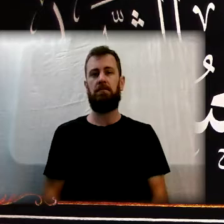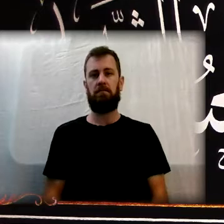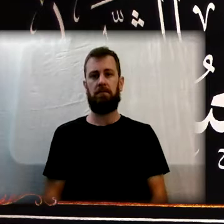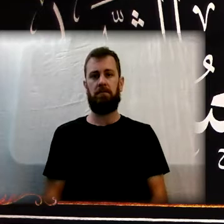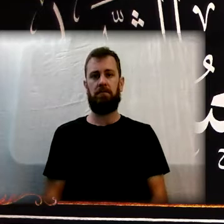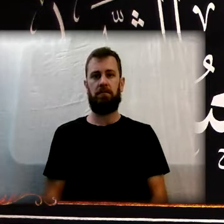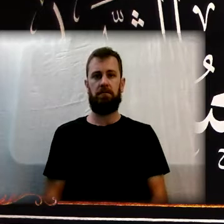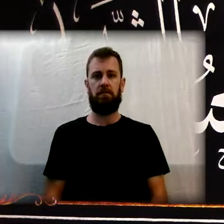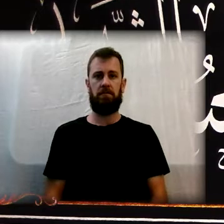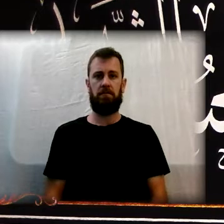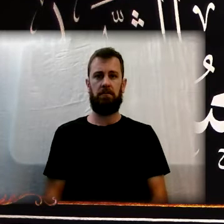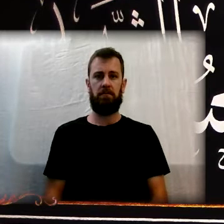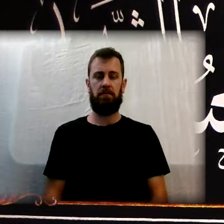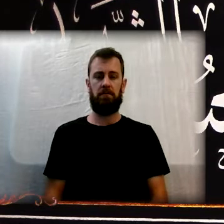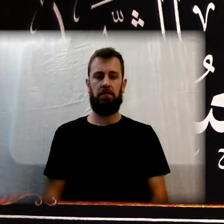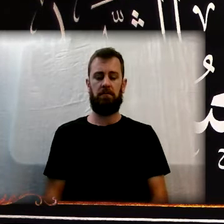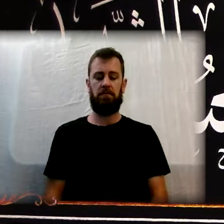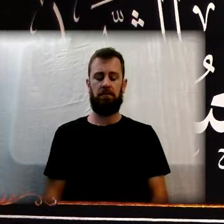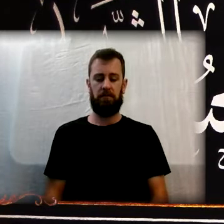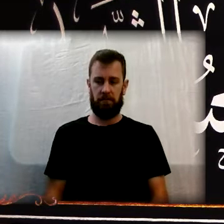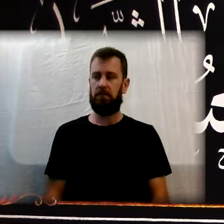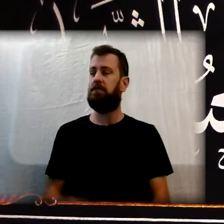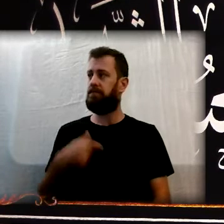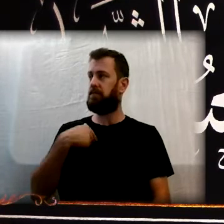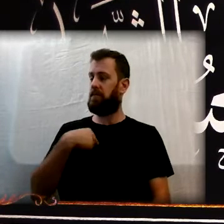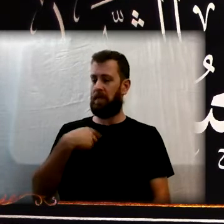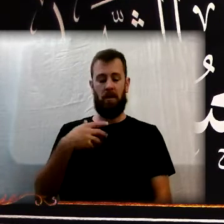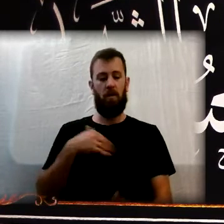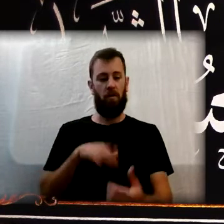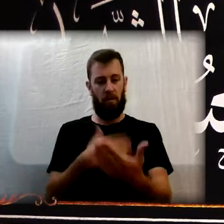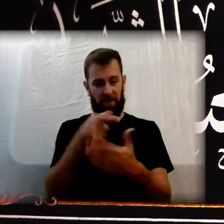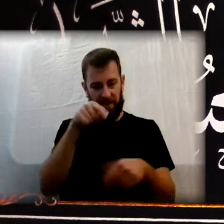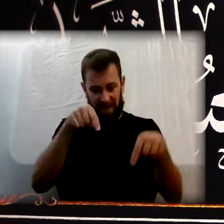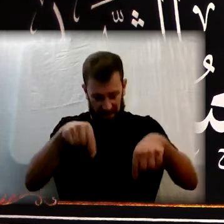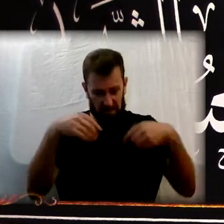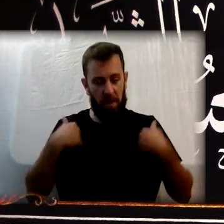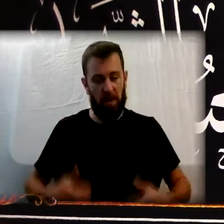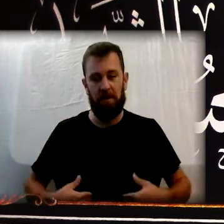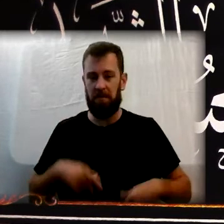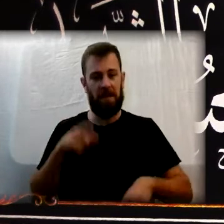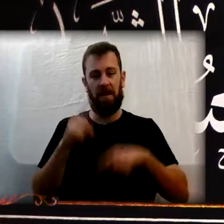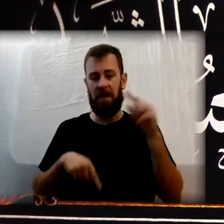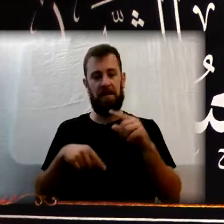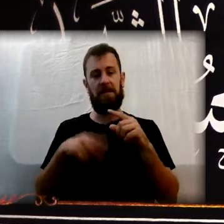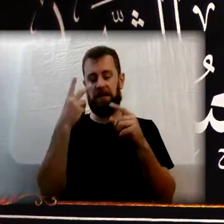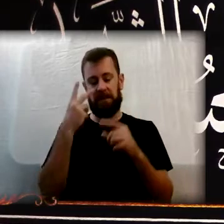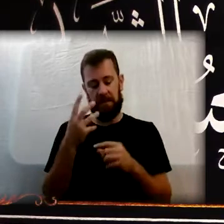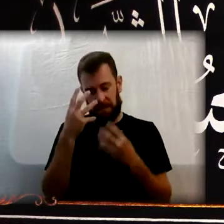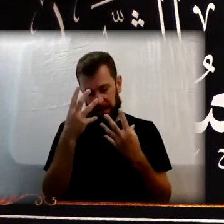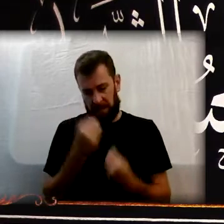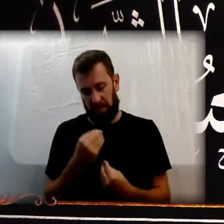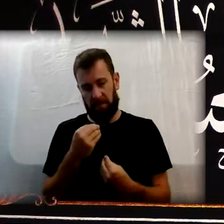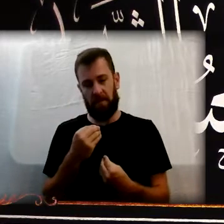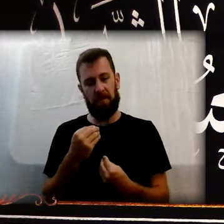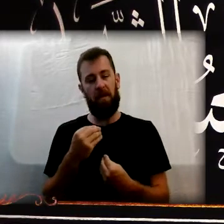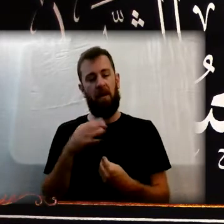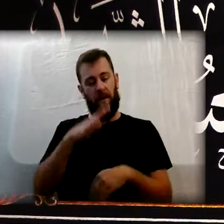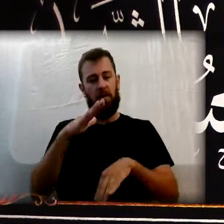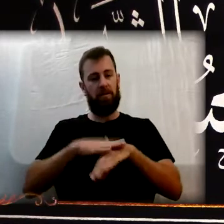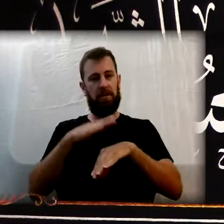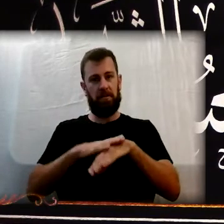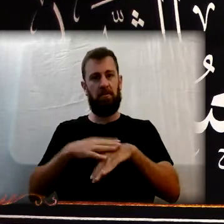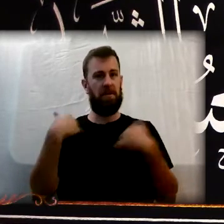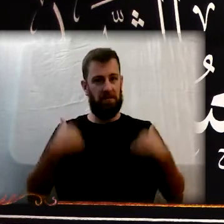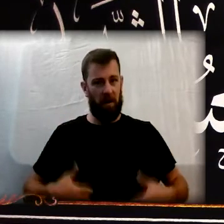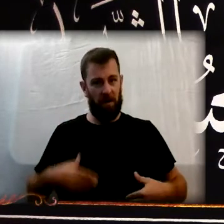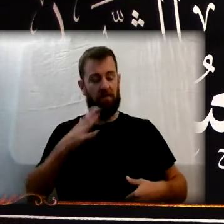Ilayya, Ilayya, Sakina. And so I came to this body, but I could not sleep on the chest of my